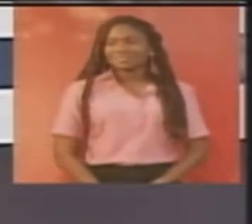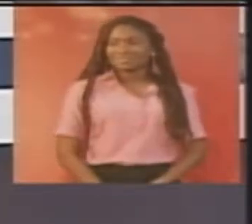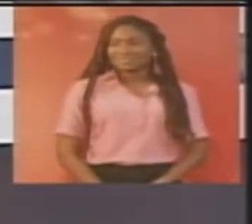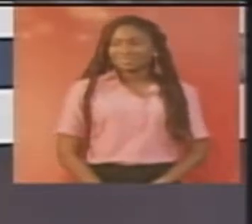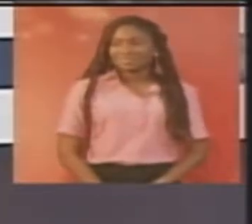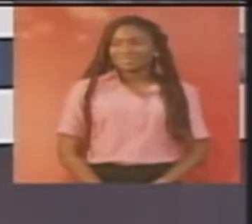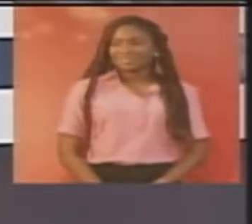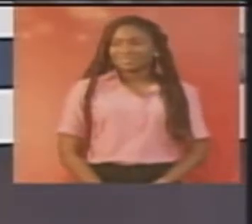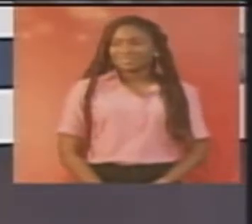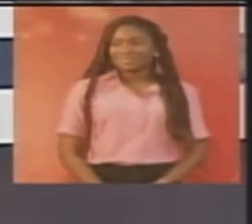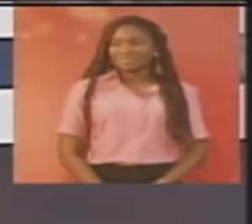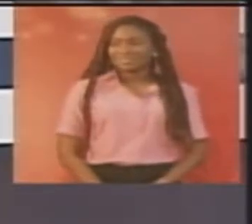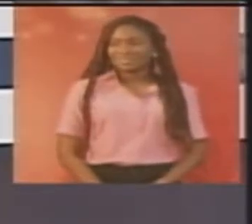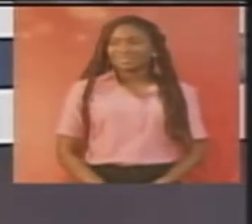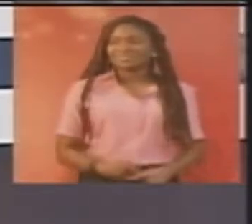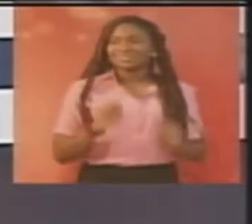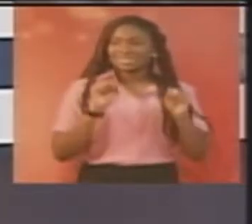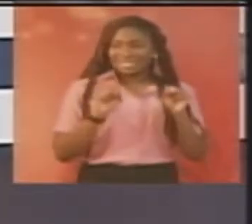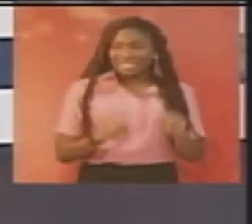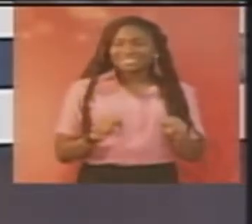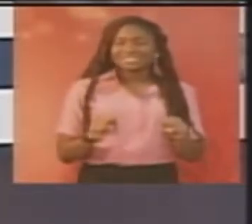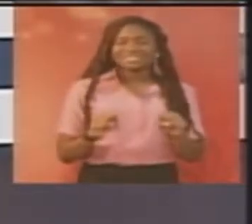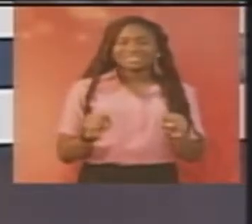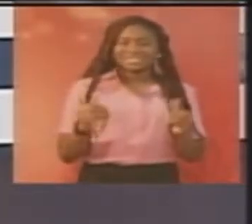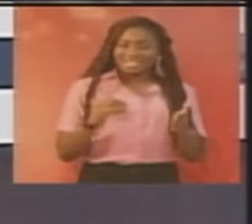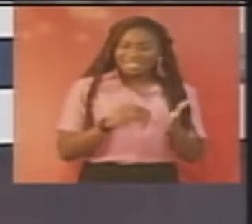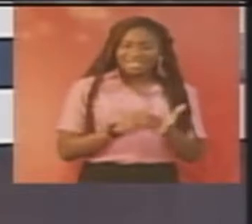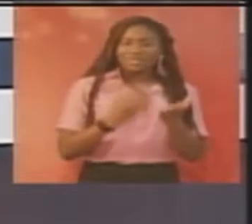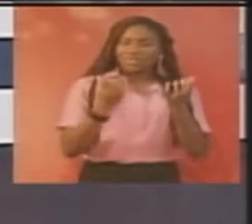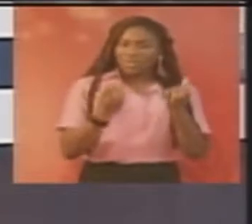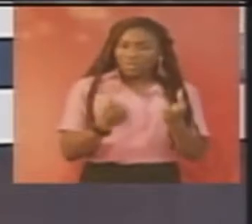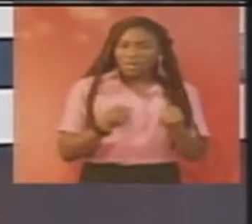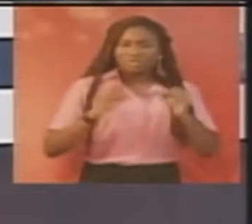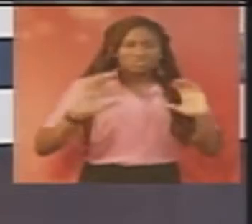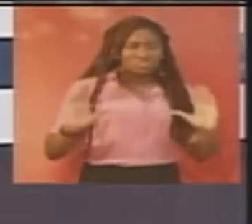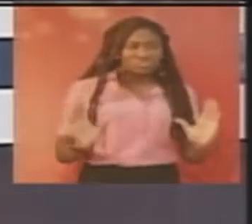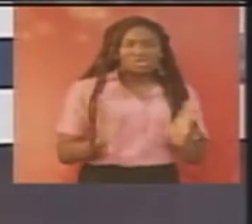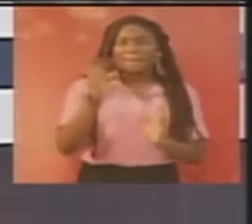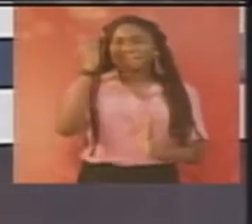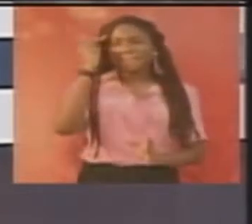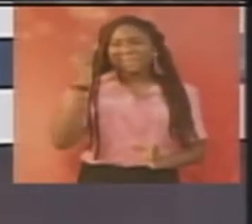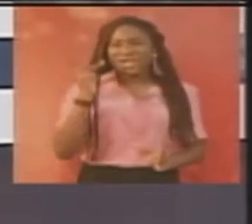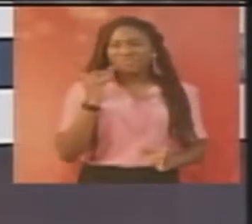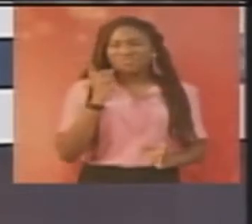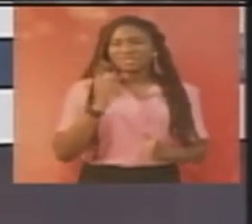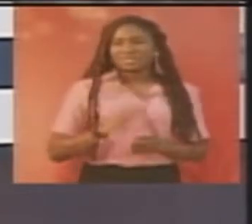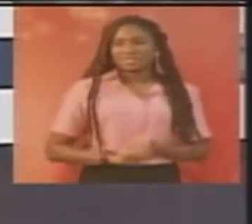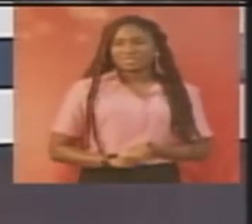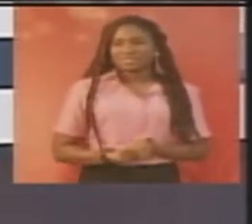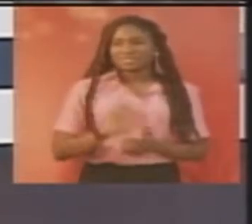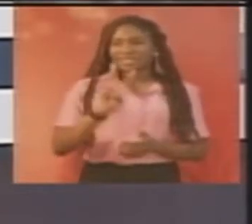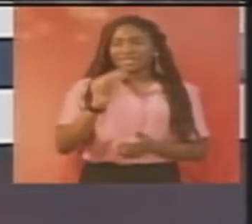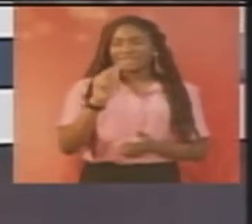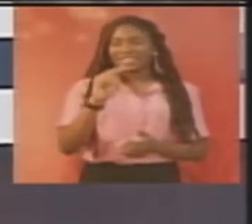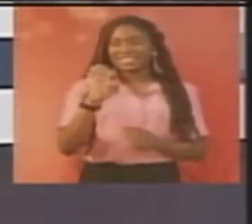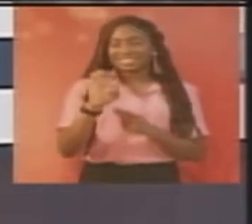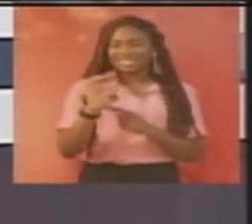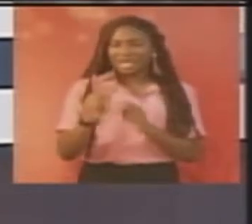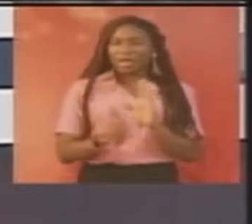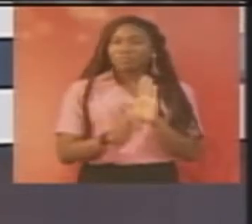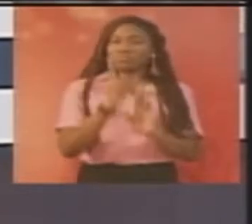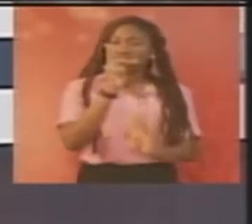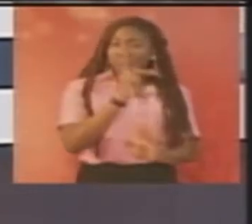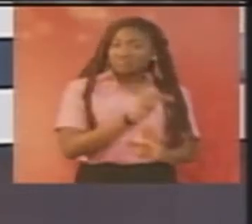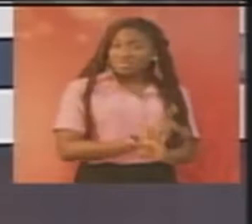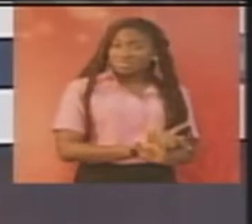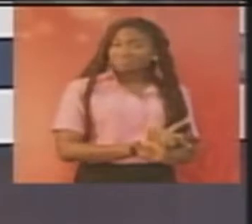Thanks, Al. So yes, again, we want to take this opportunity to urge parents. Our vaccination program is up, it's running. It has